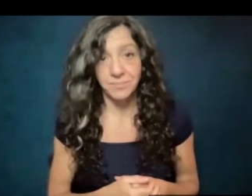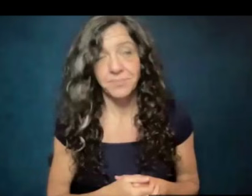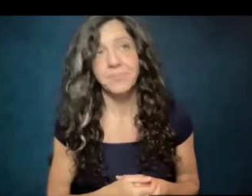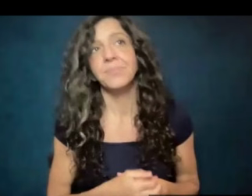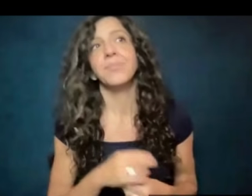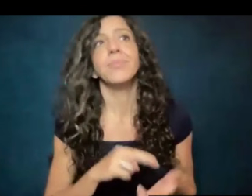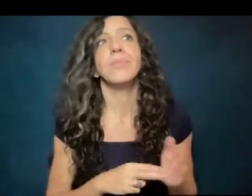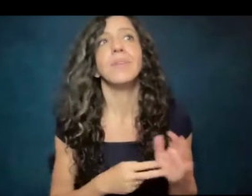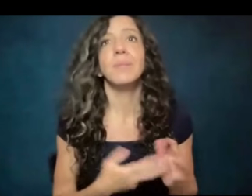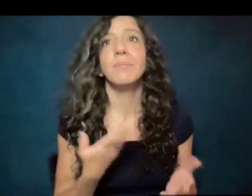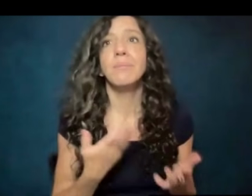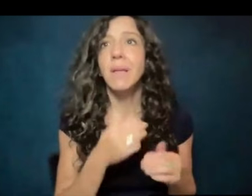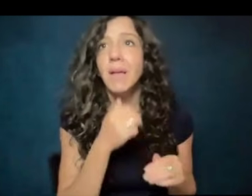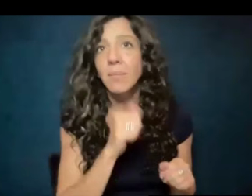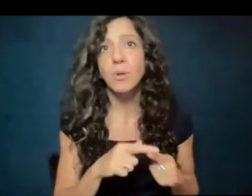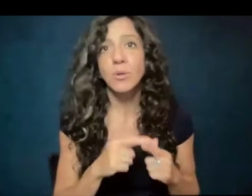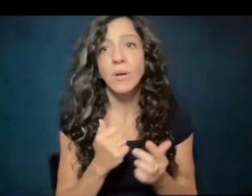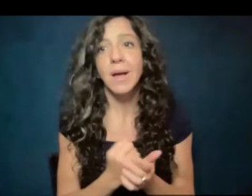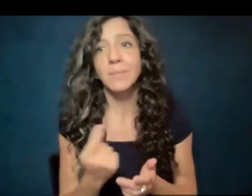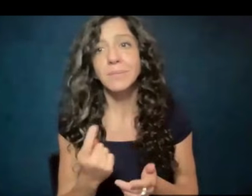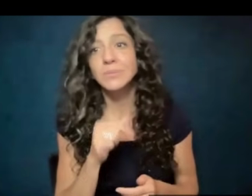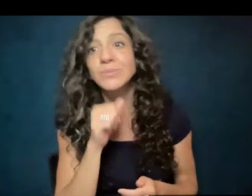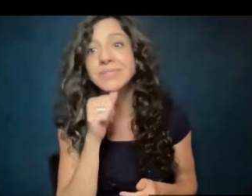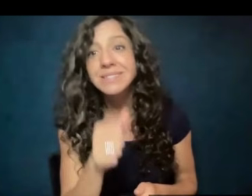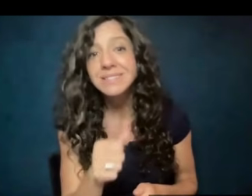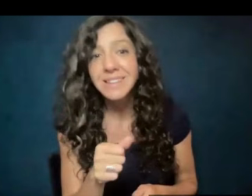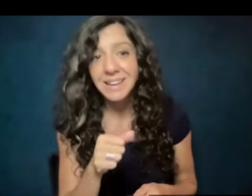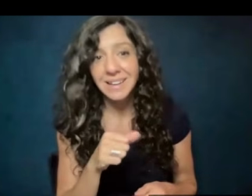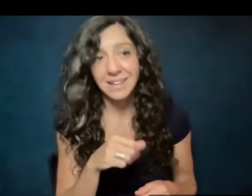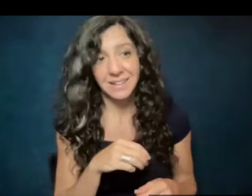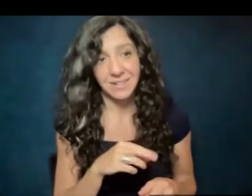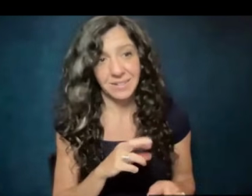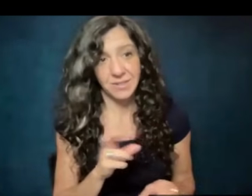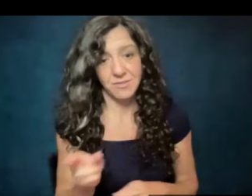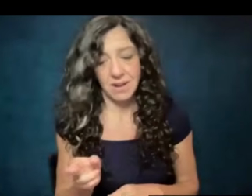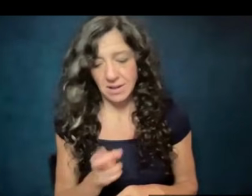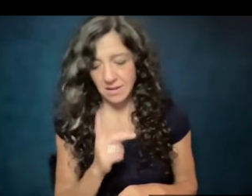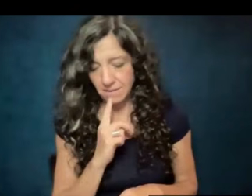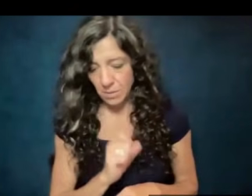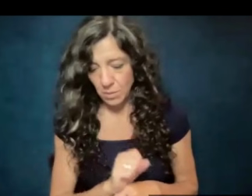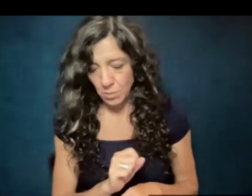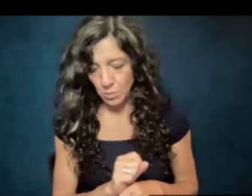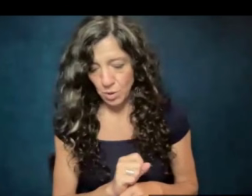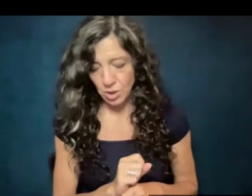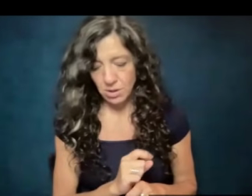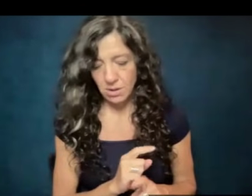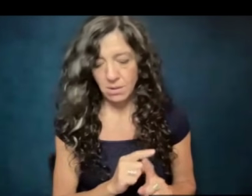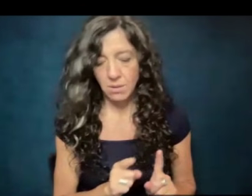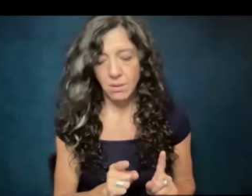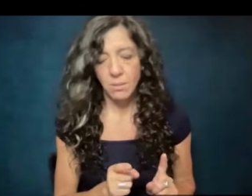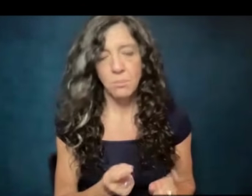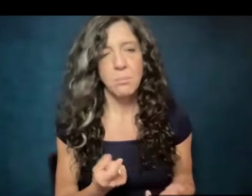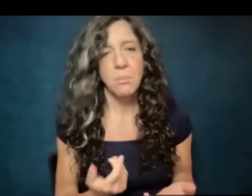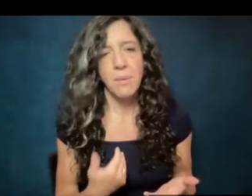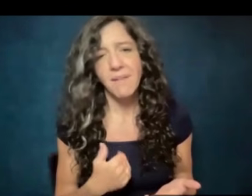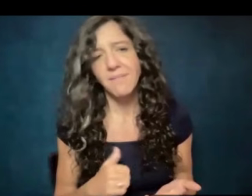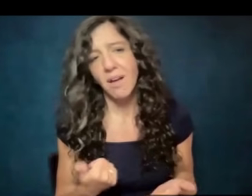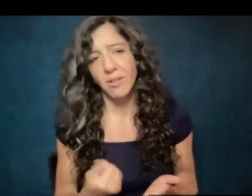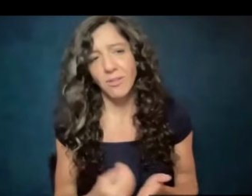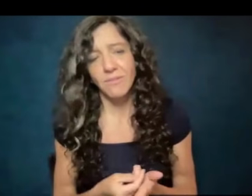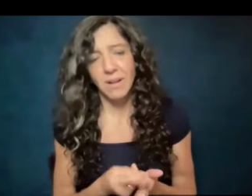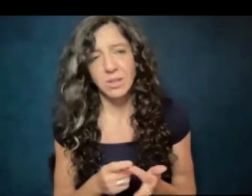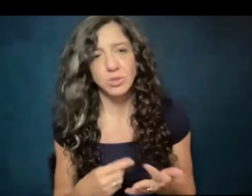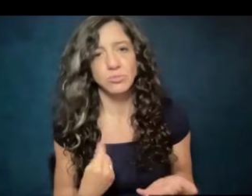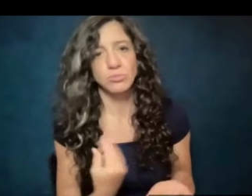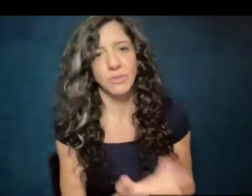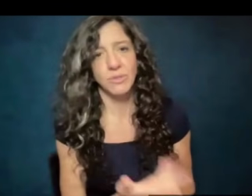they may not be able to help someone who's not in that situation, but they may have other funding to provide